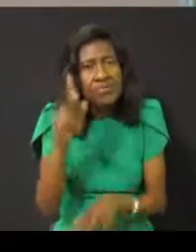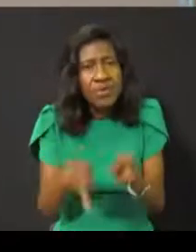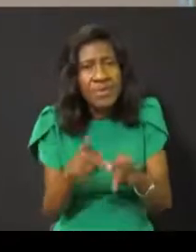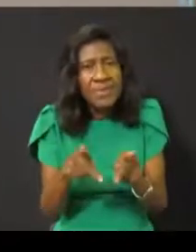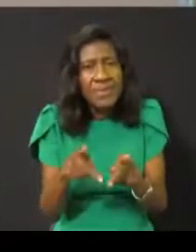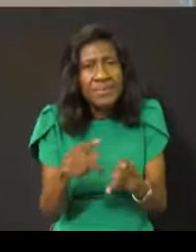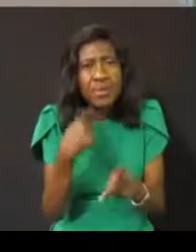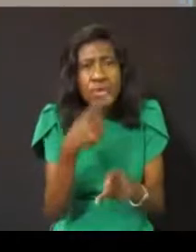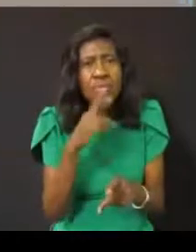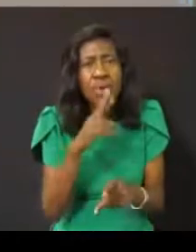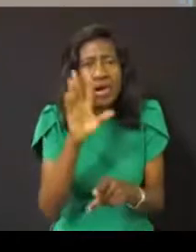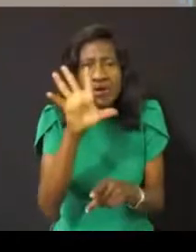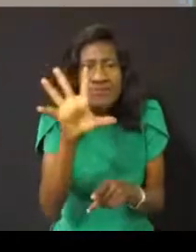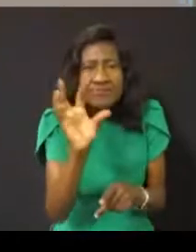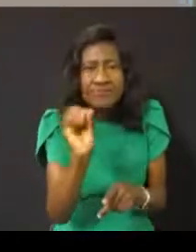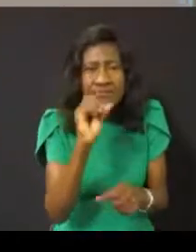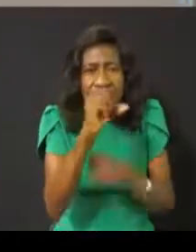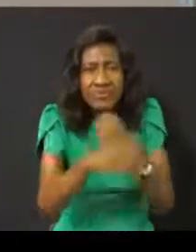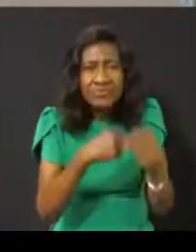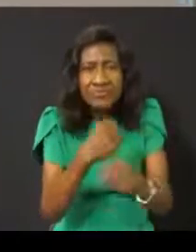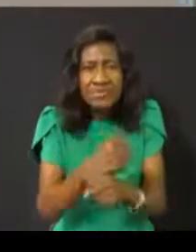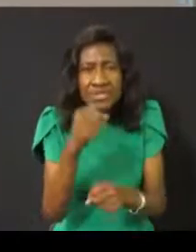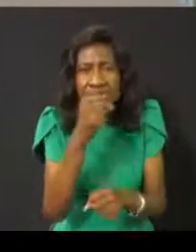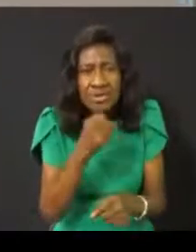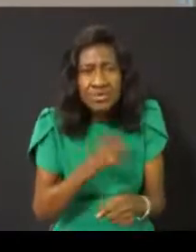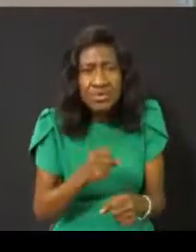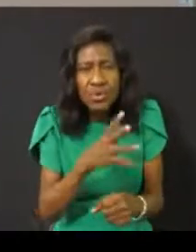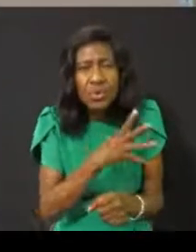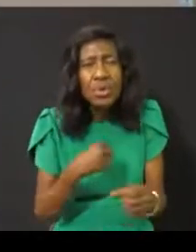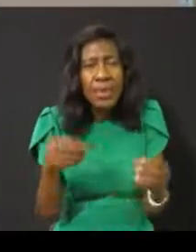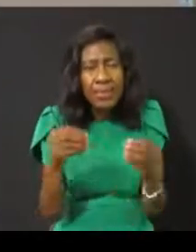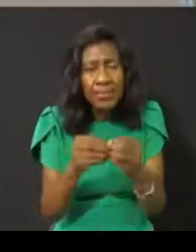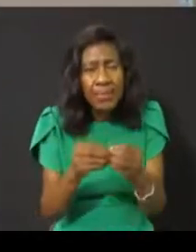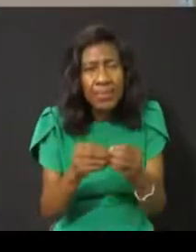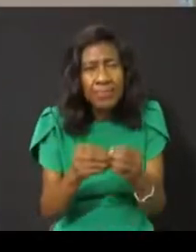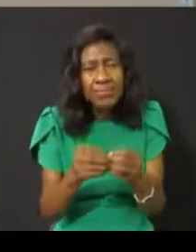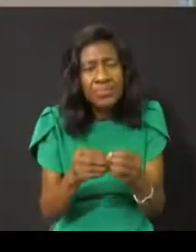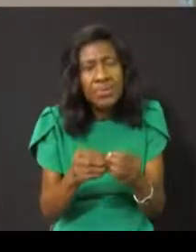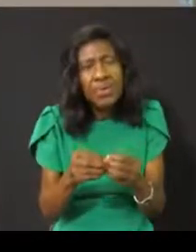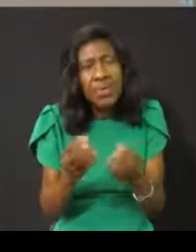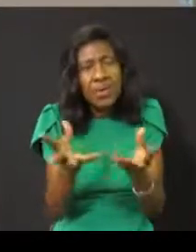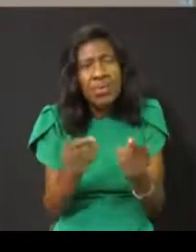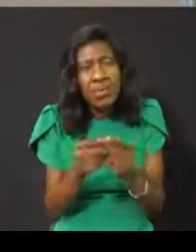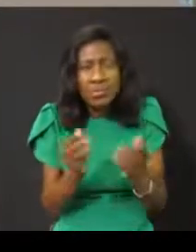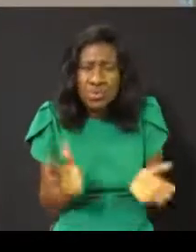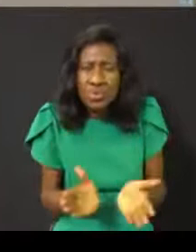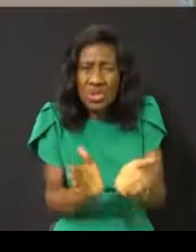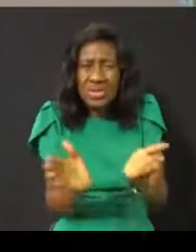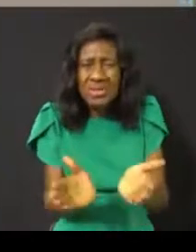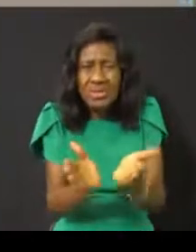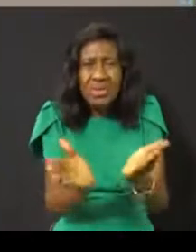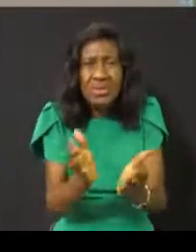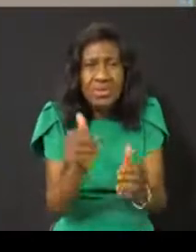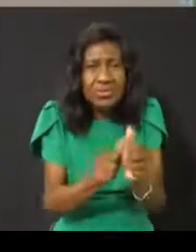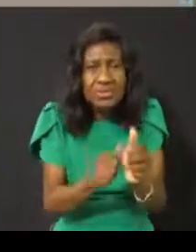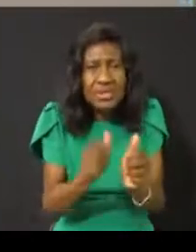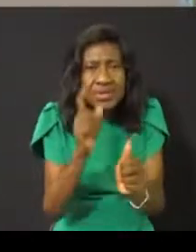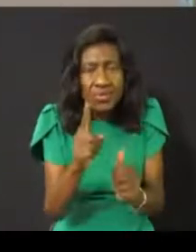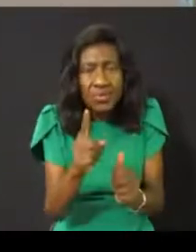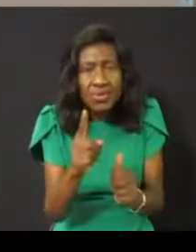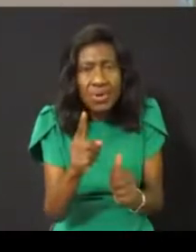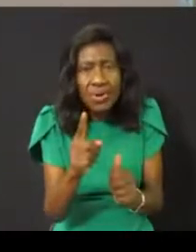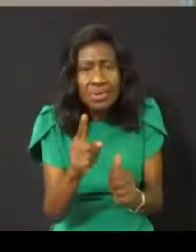details of these clinic times. I would strongly urge everyone who is still unsure but who are eligible to receive